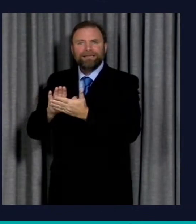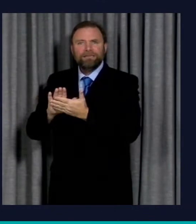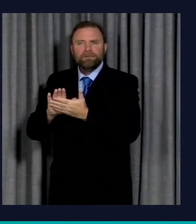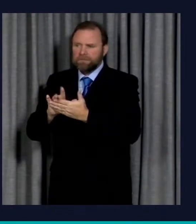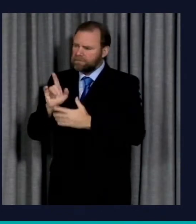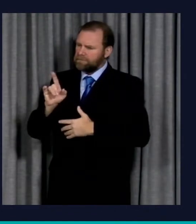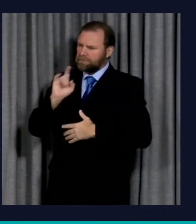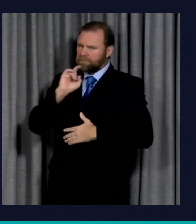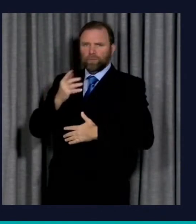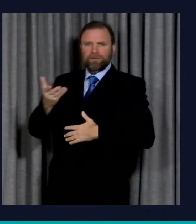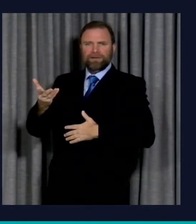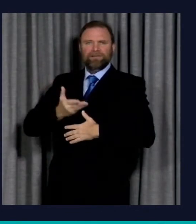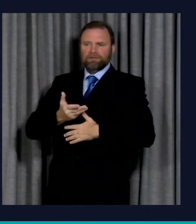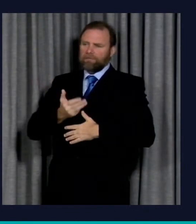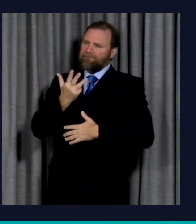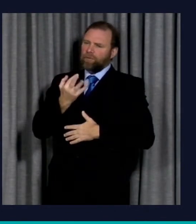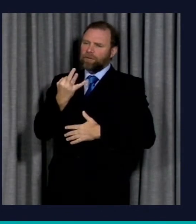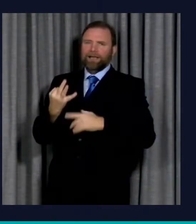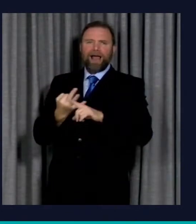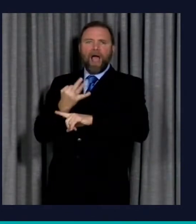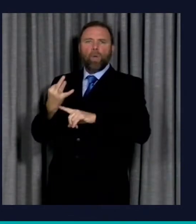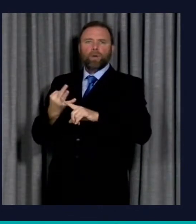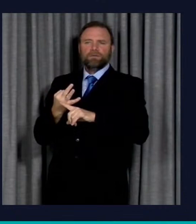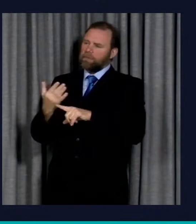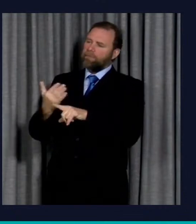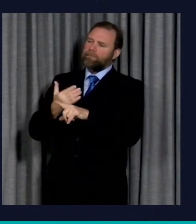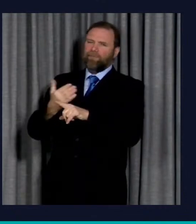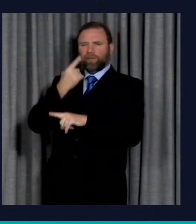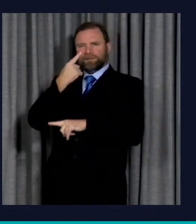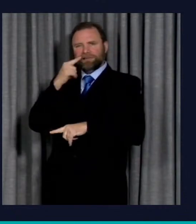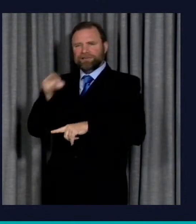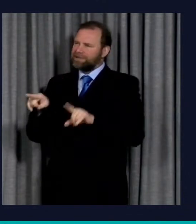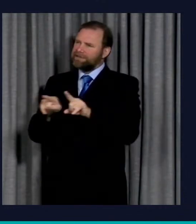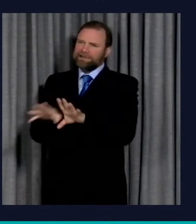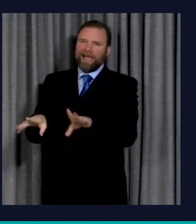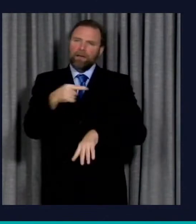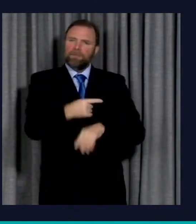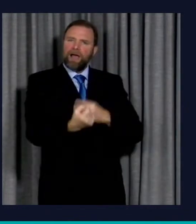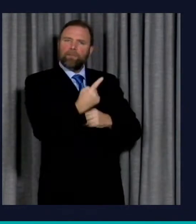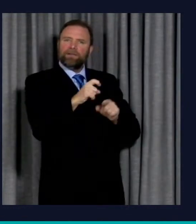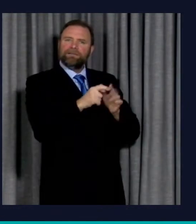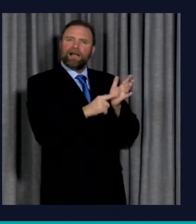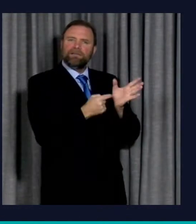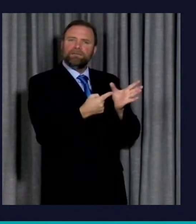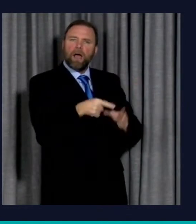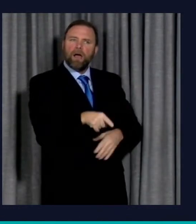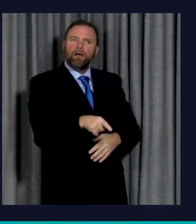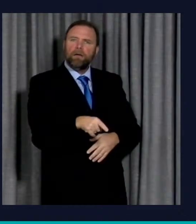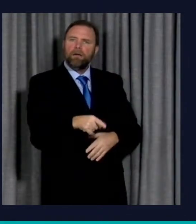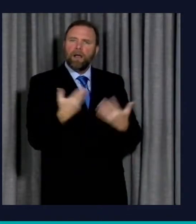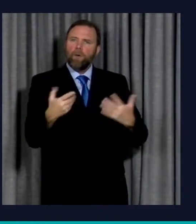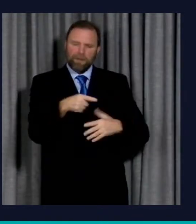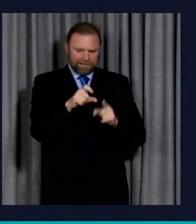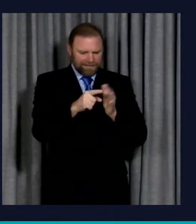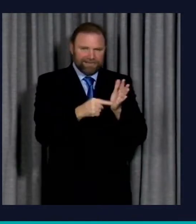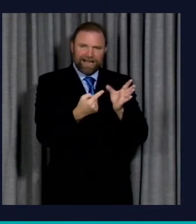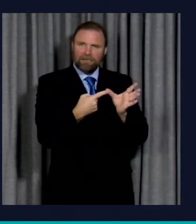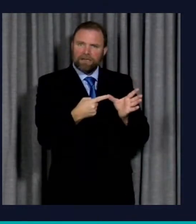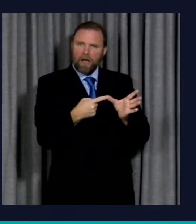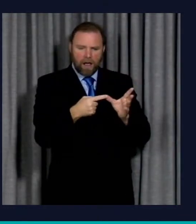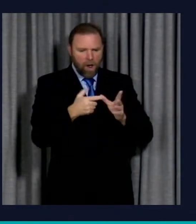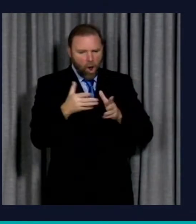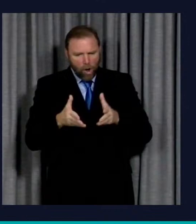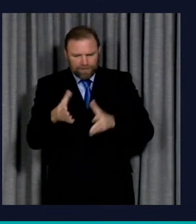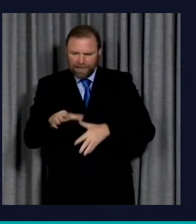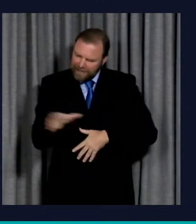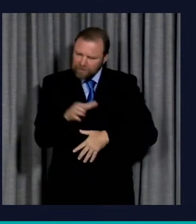you 48 hours before you see those numbers and numbers of people going to hospital climb to the very steep